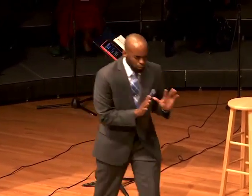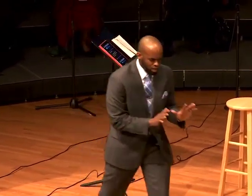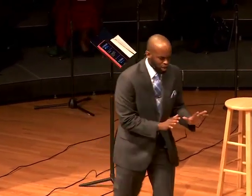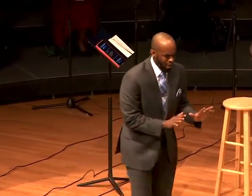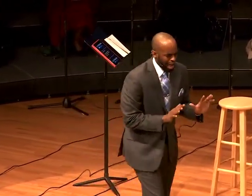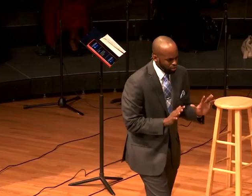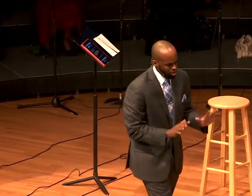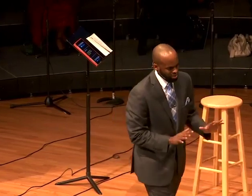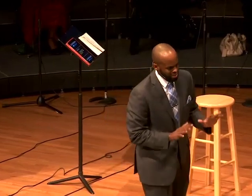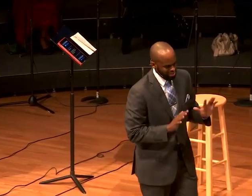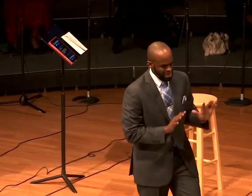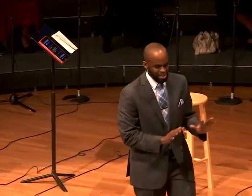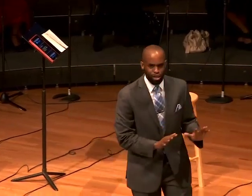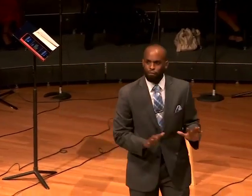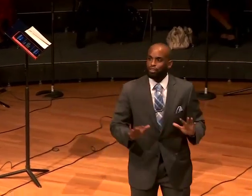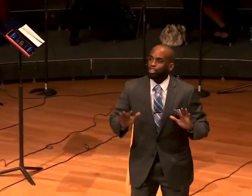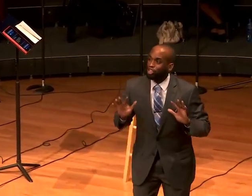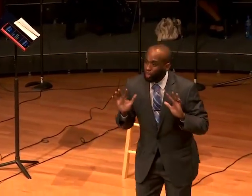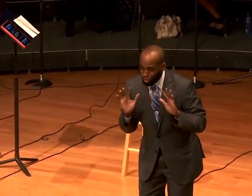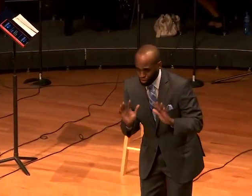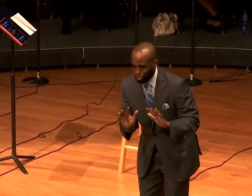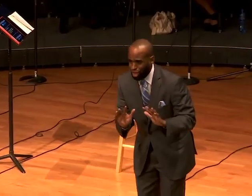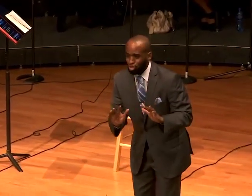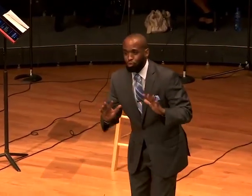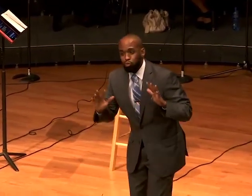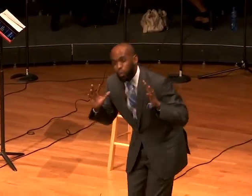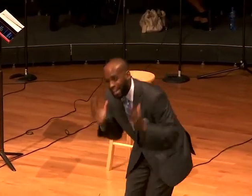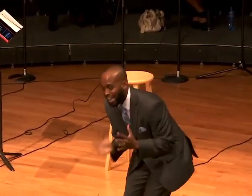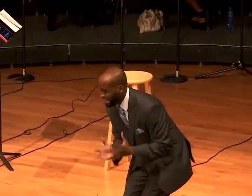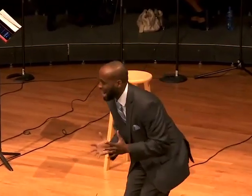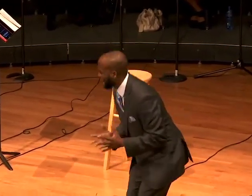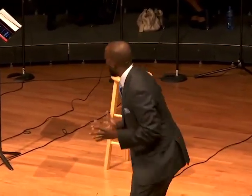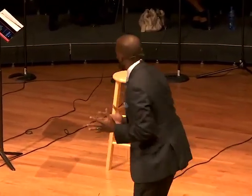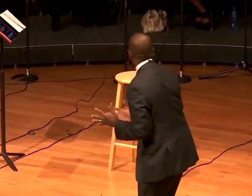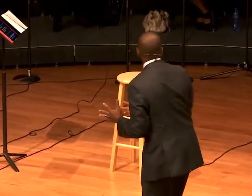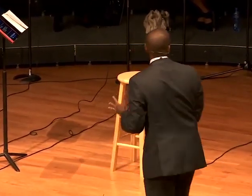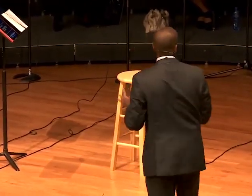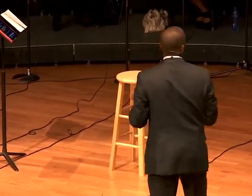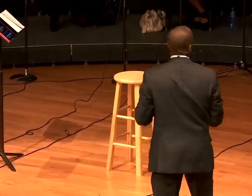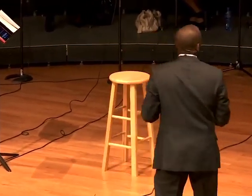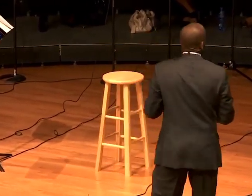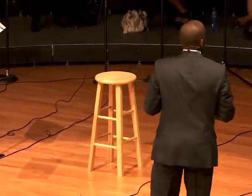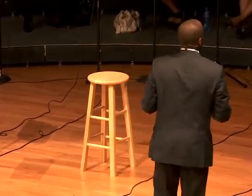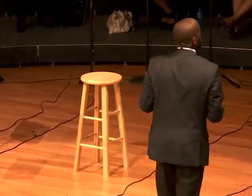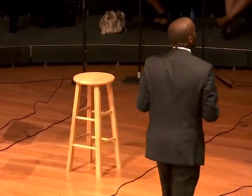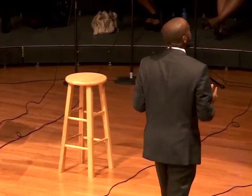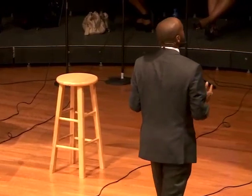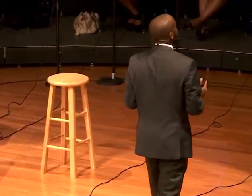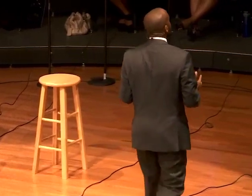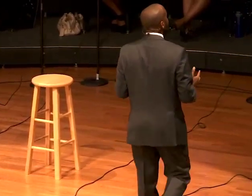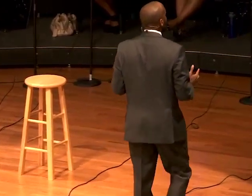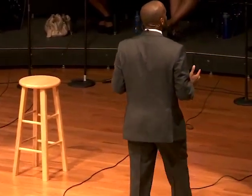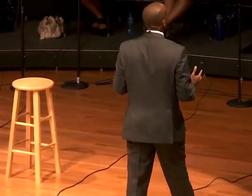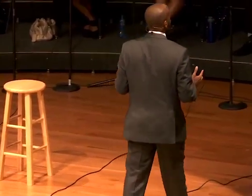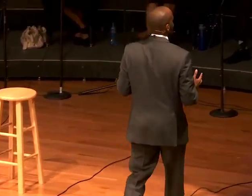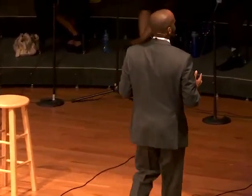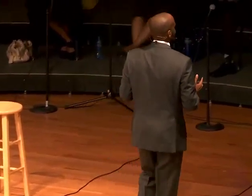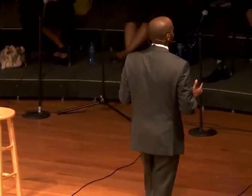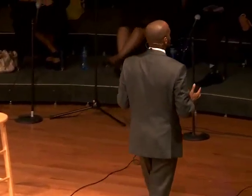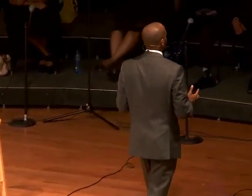And I want to know, how long did it take for the church to recognize that Eutychus was